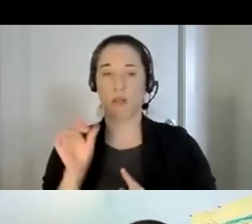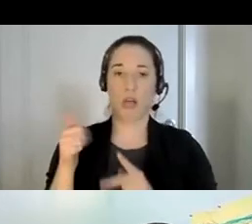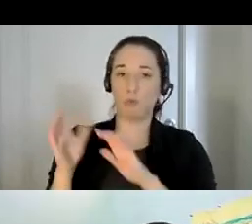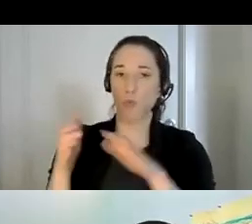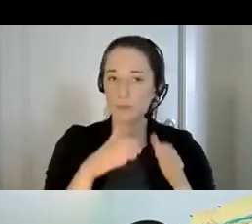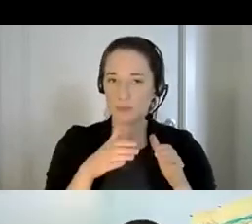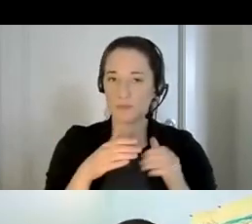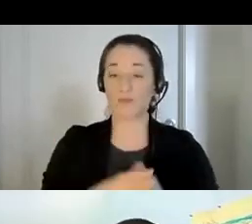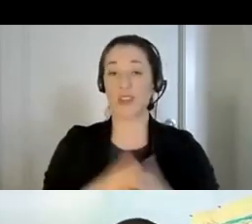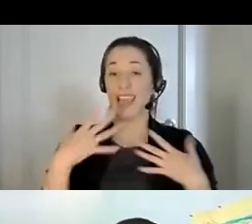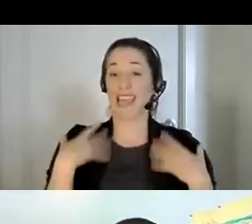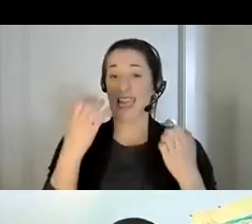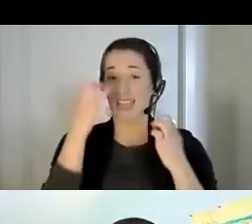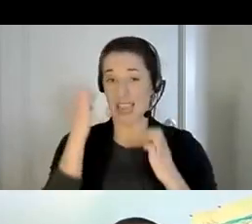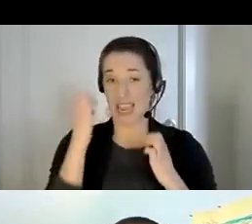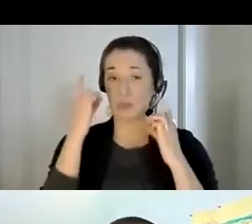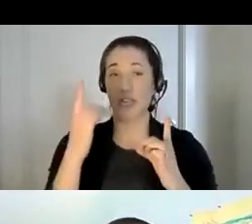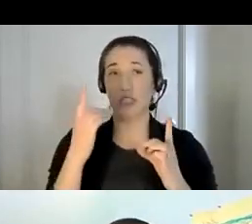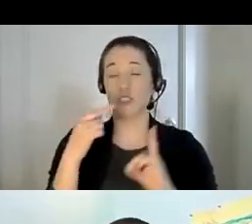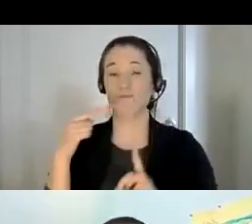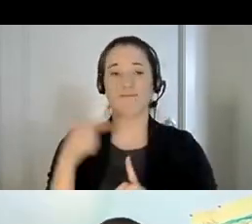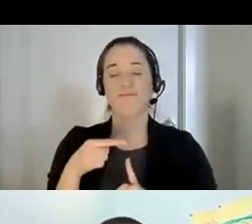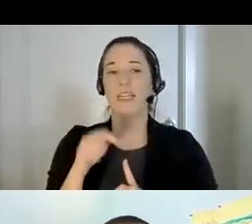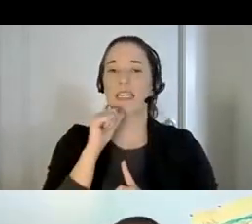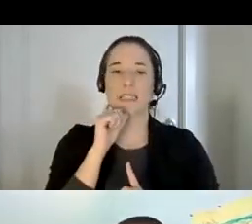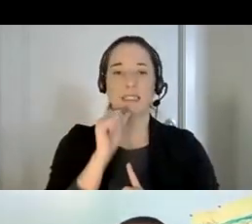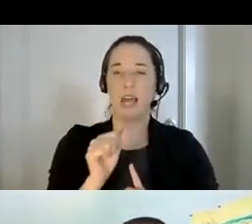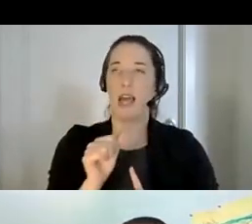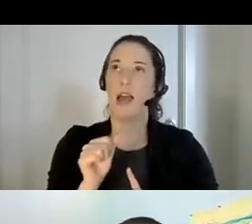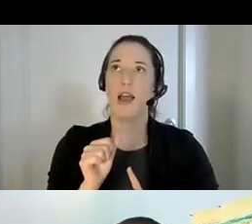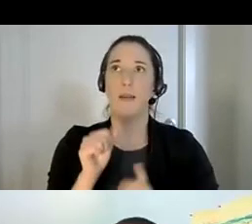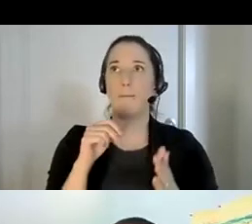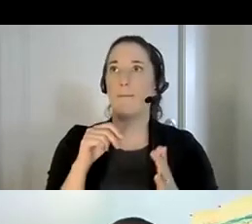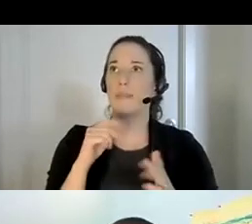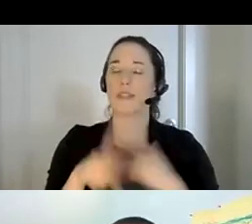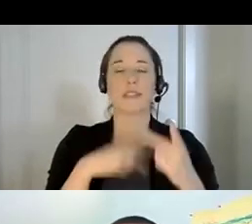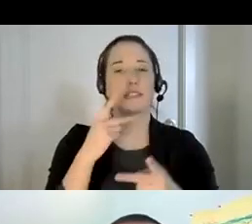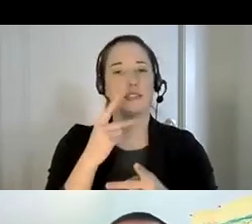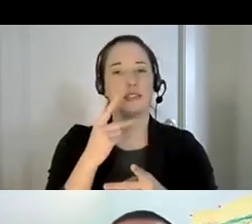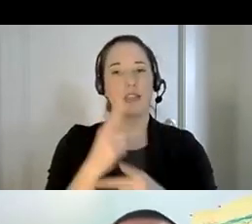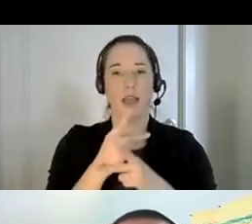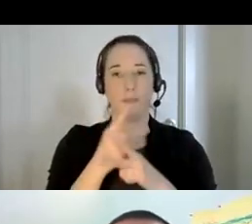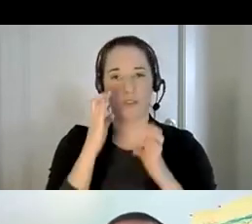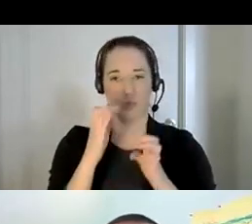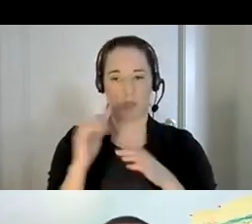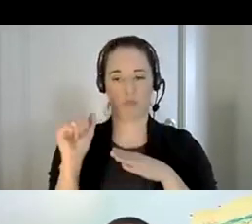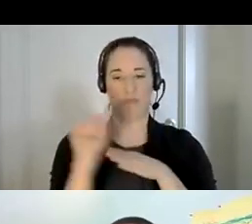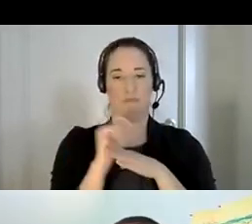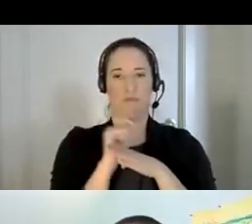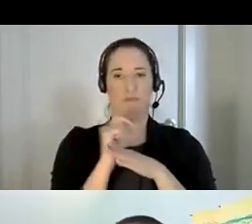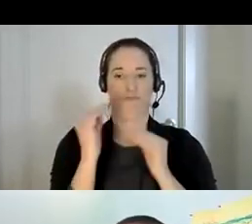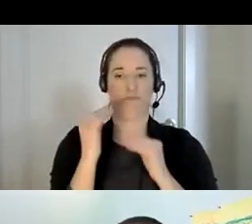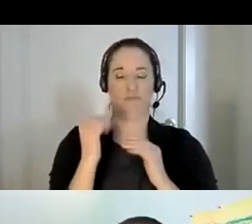A healing education is not the type of education that will try to train me to separate myself from